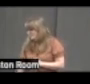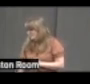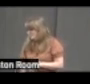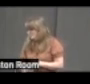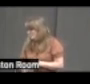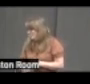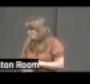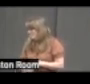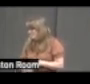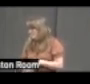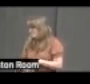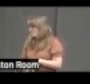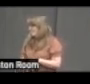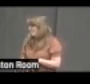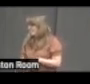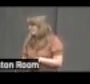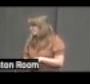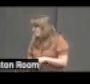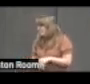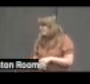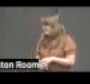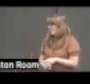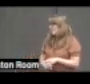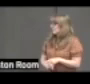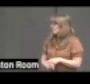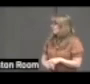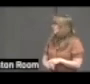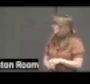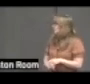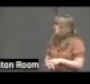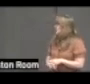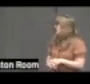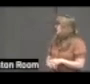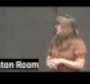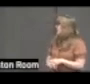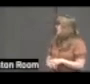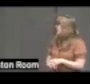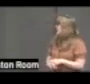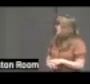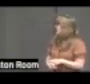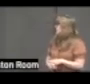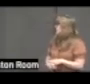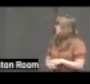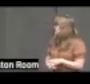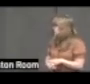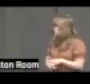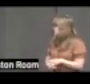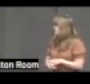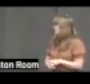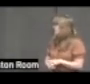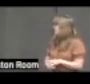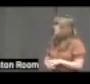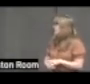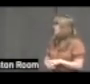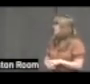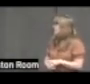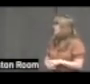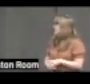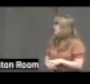Let's set the stage here. The animals that you're seeing go across your screen have